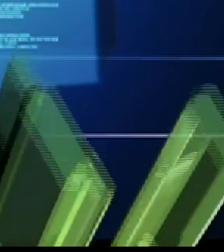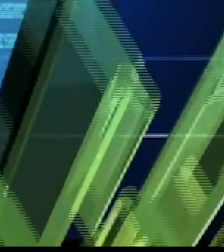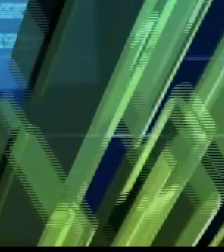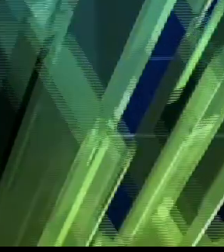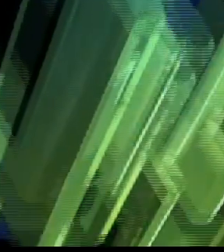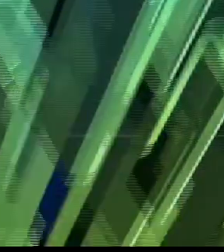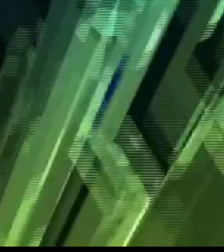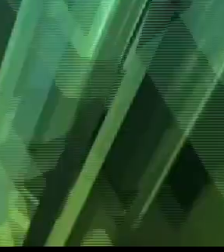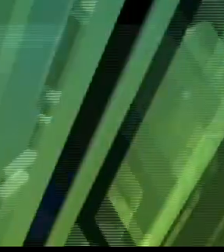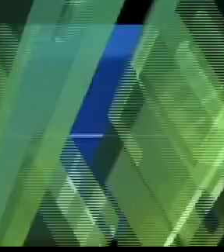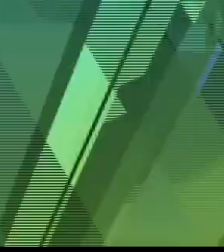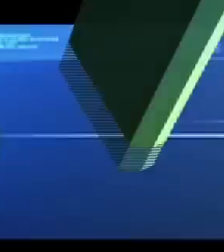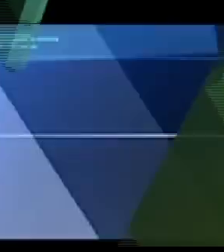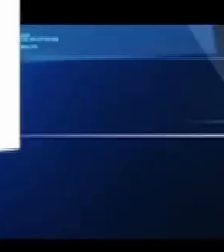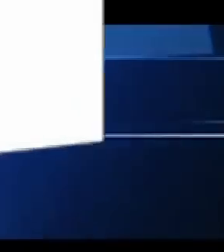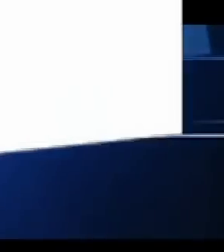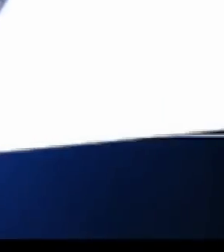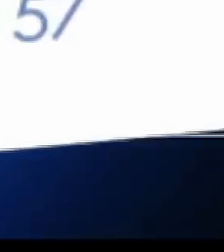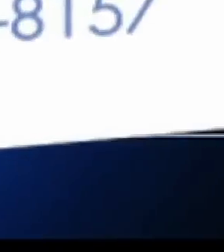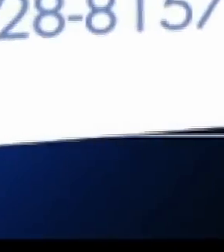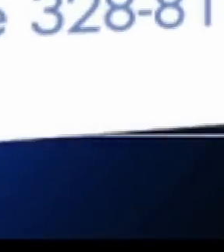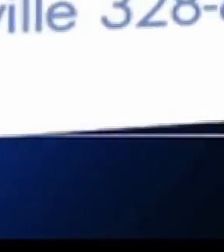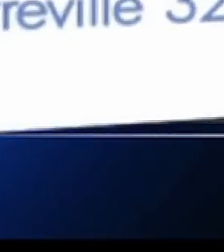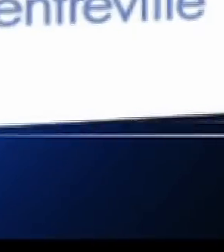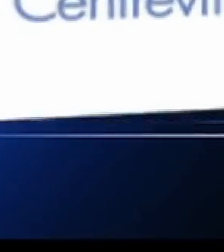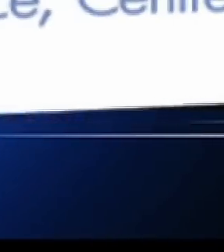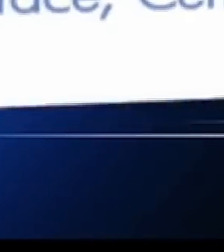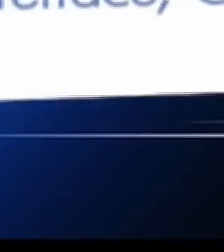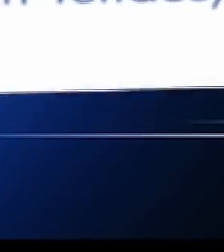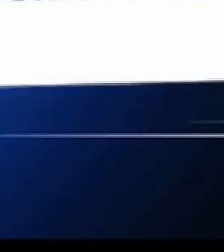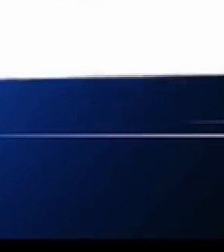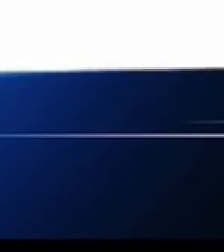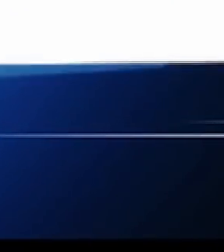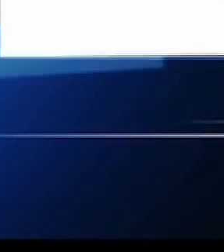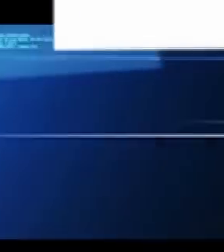ZNS Total Sports, brought to you by Fourth Terrace Diagnostic Center.